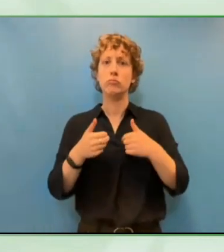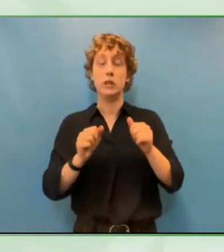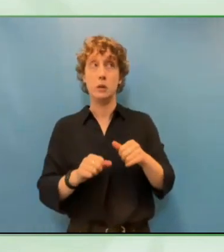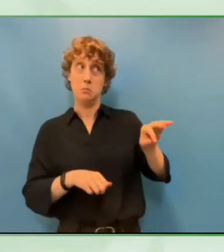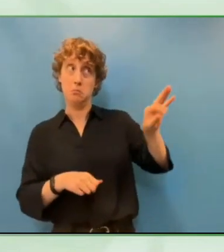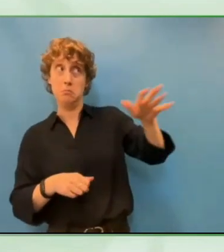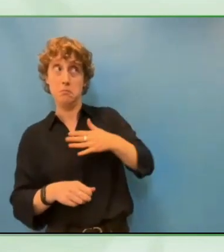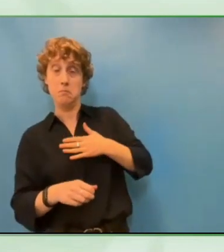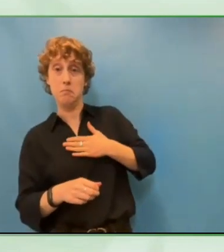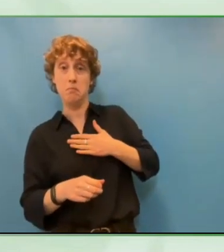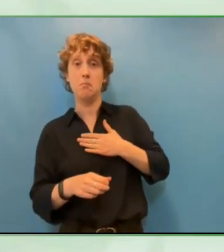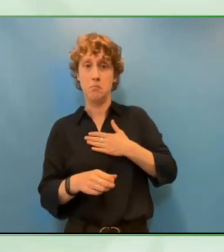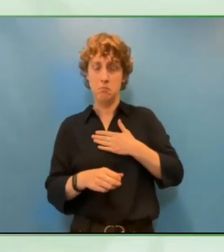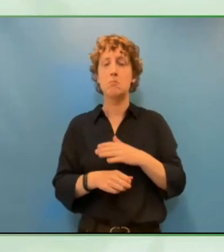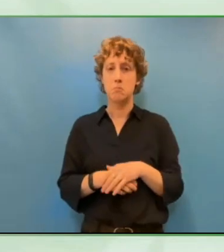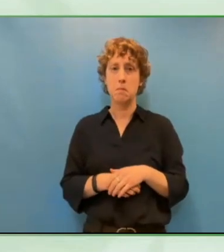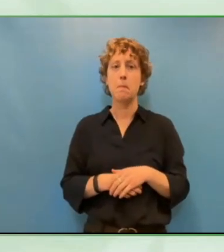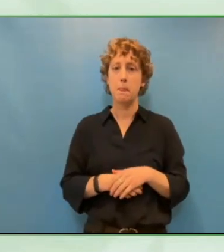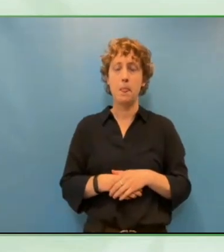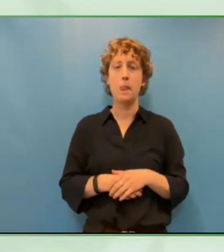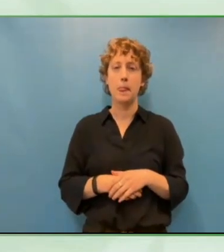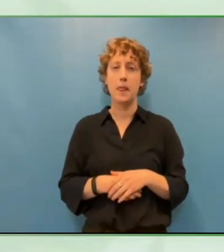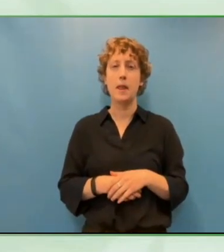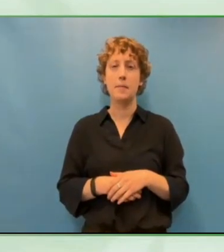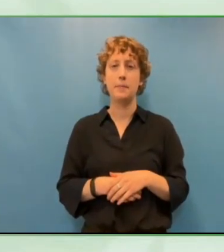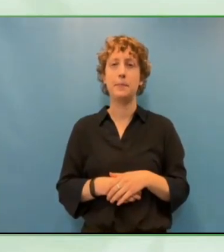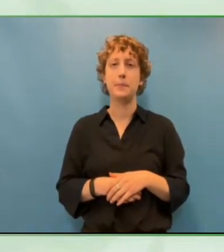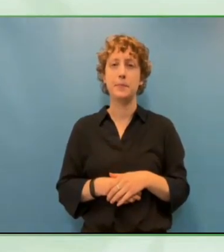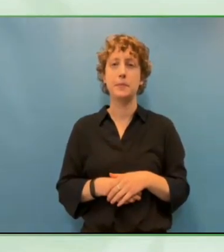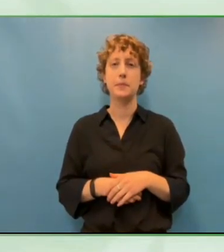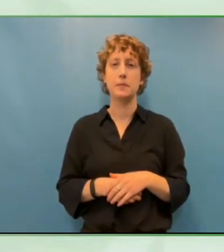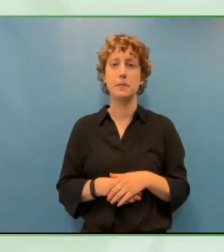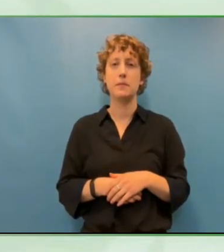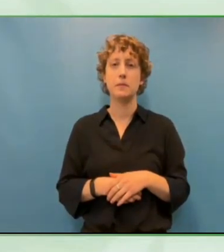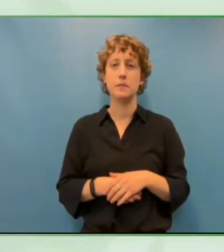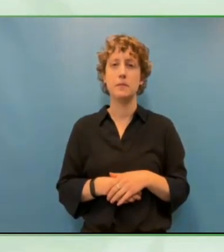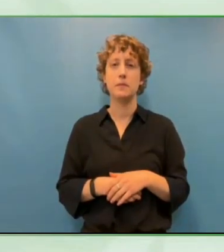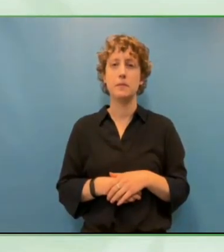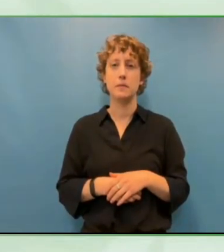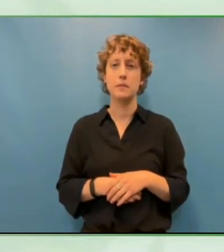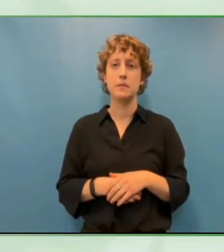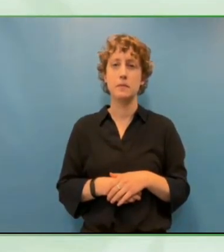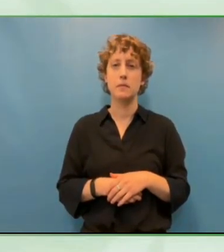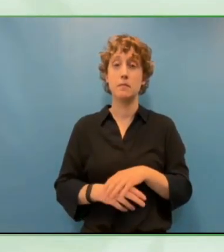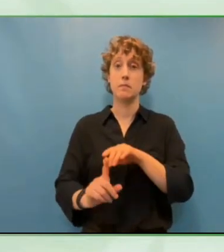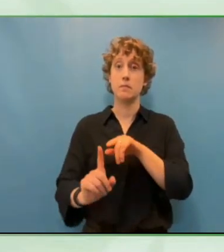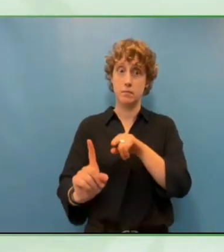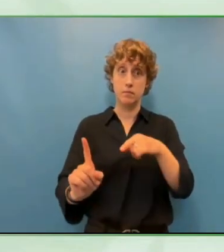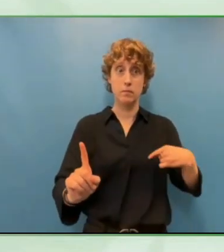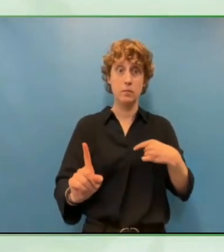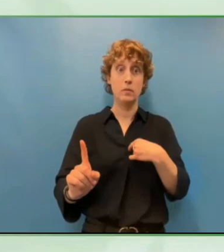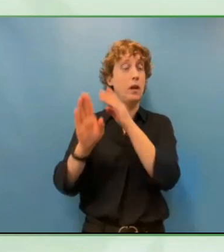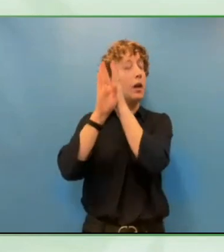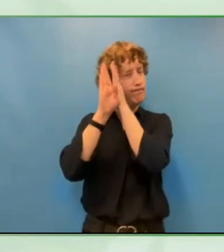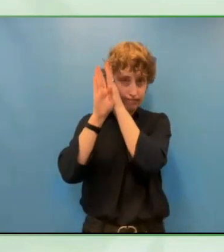level on how this was designed. And I think this is something we need to acknowledge. It is